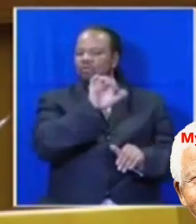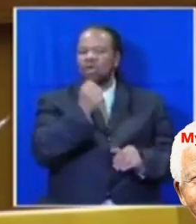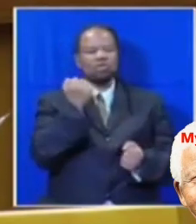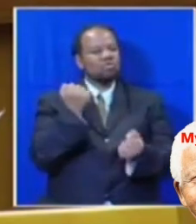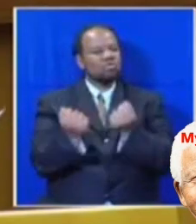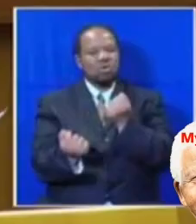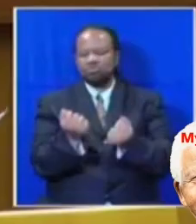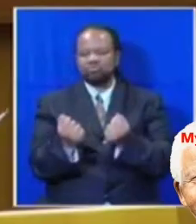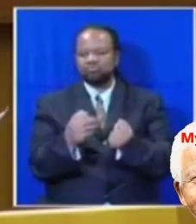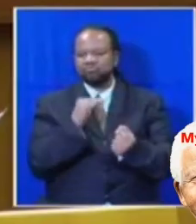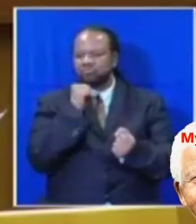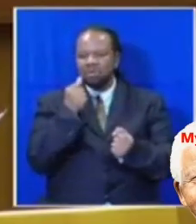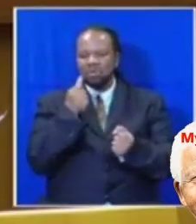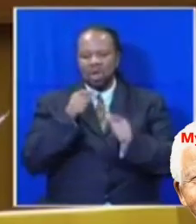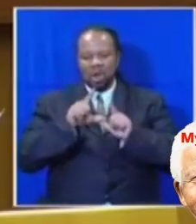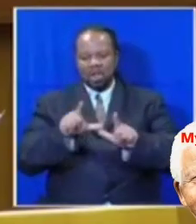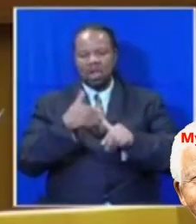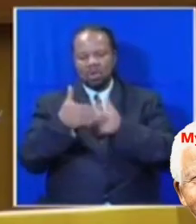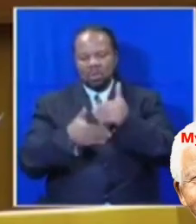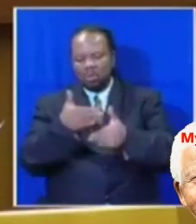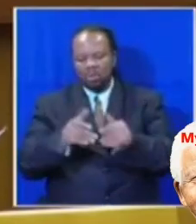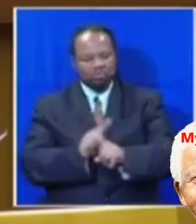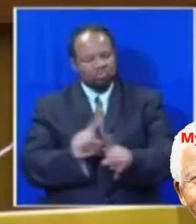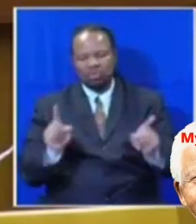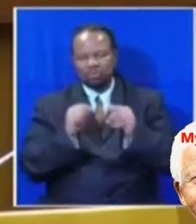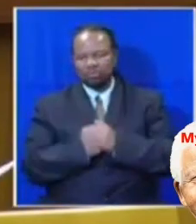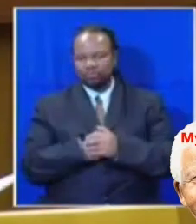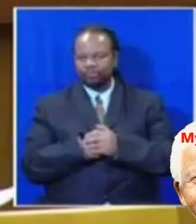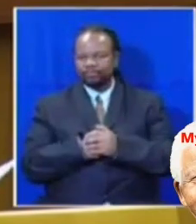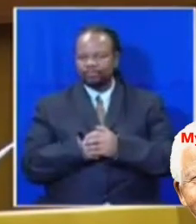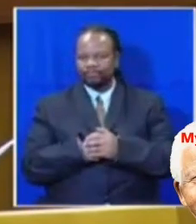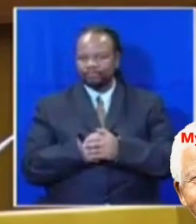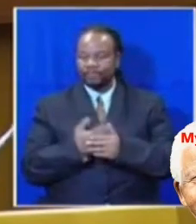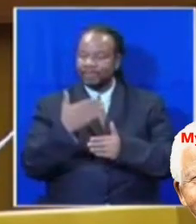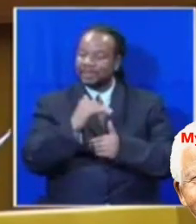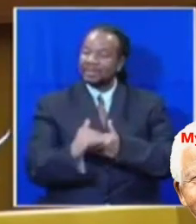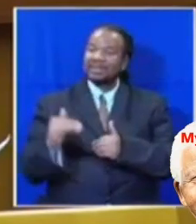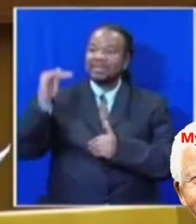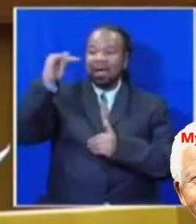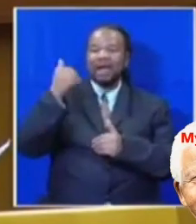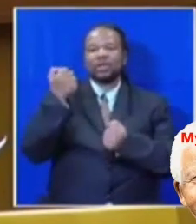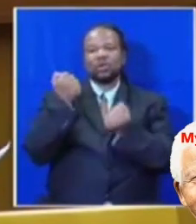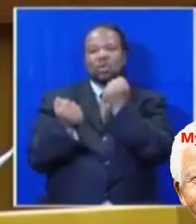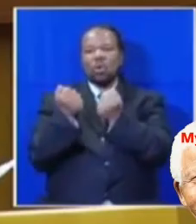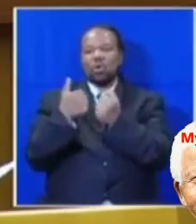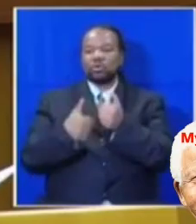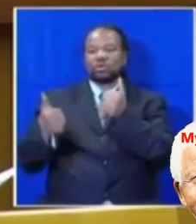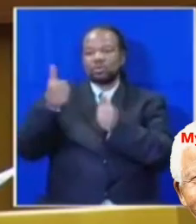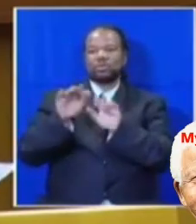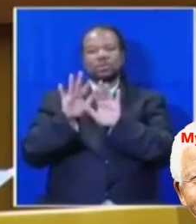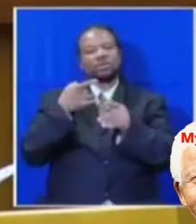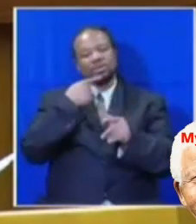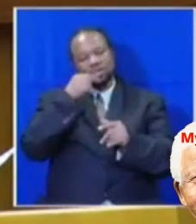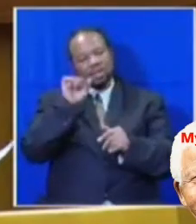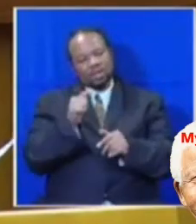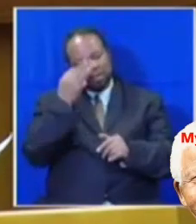legal process has yet to be exhausted. The High Court is presently considering the government's application for